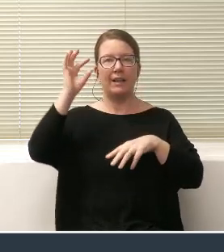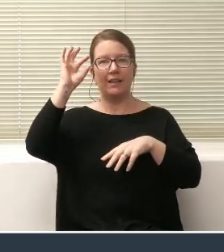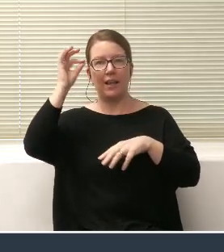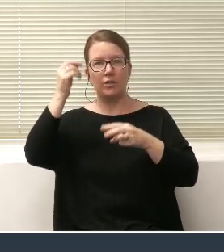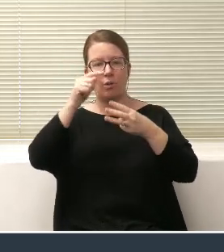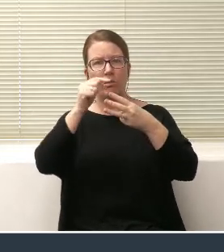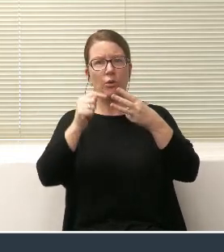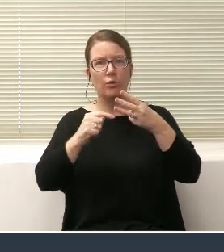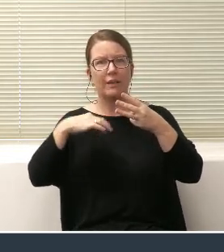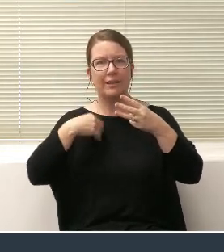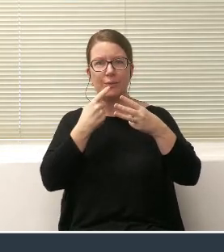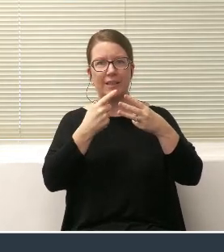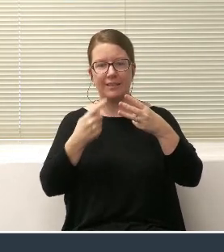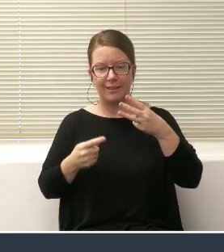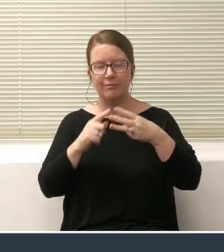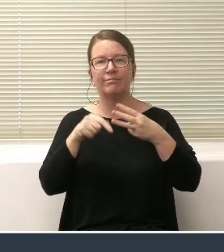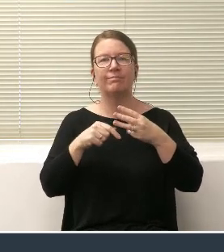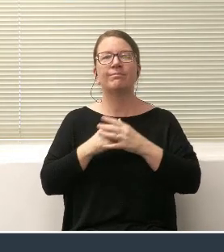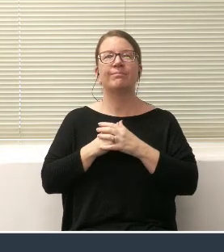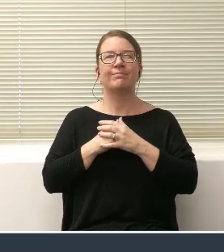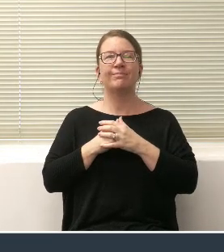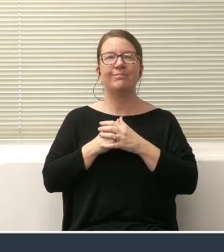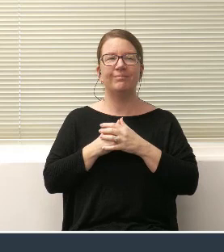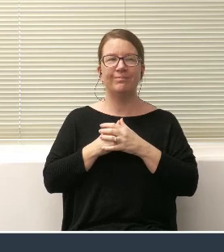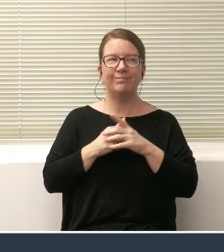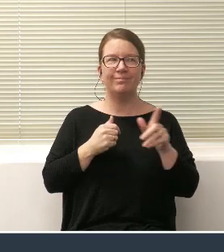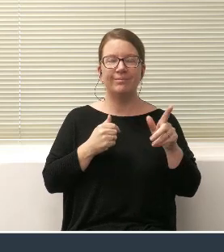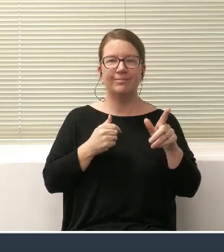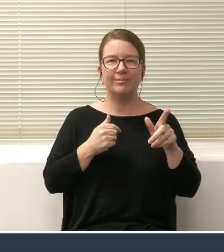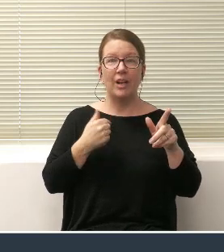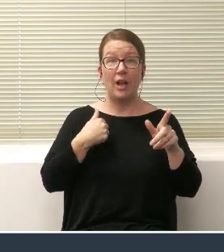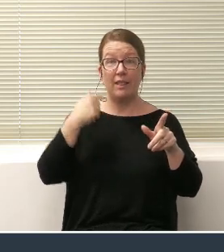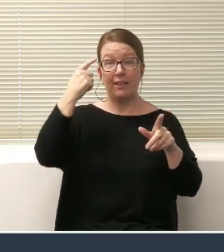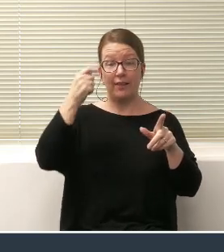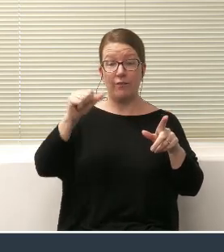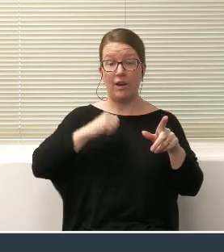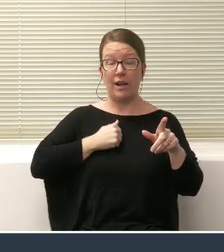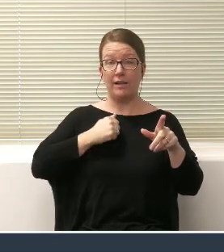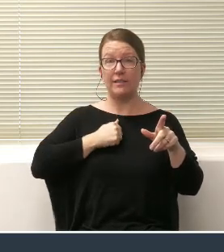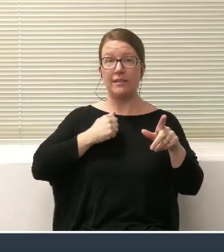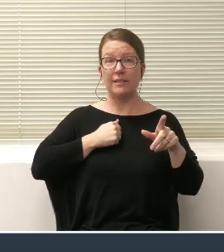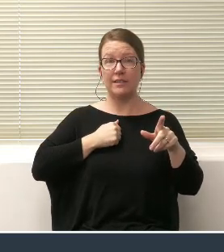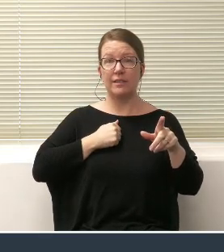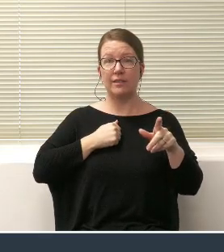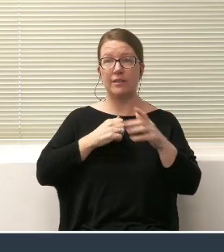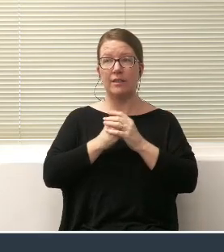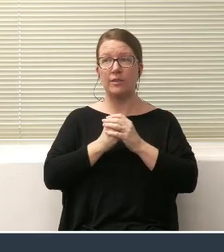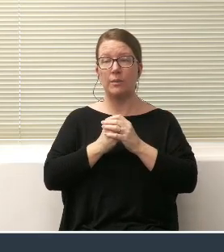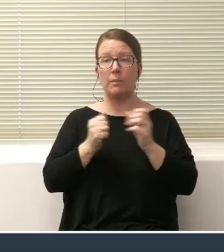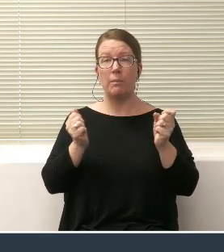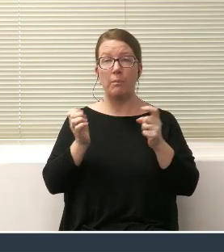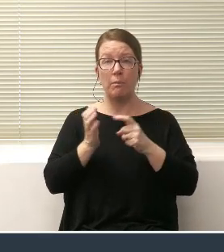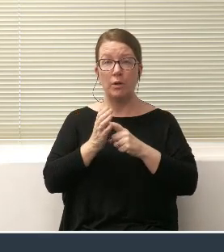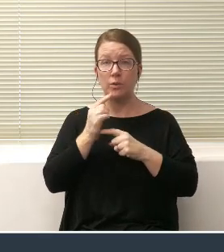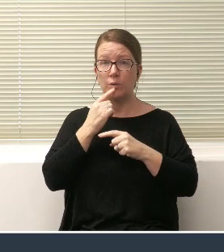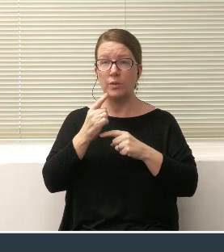then Councillor Price. I think it's worthwhile us including explicitly that the proceeds of any